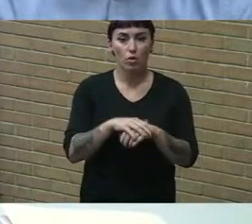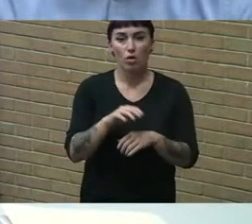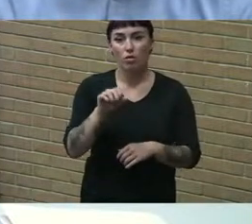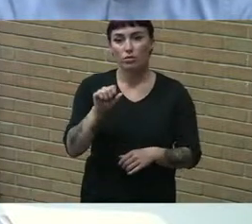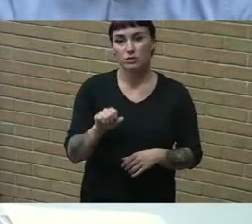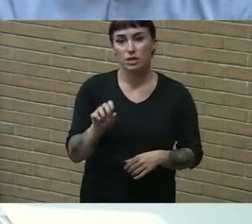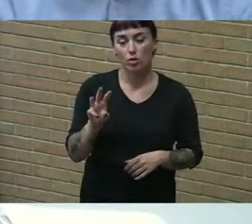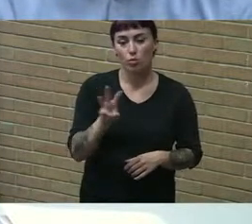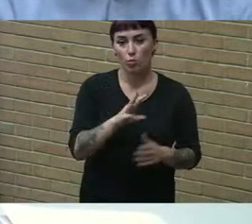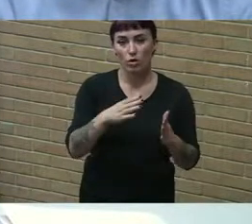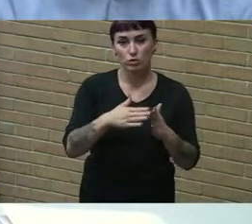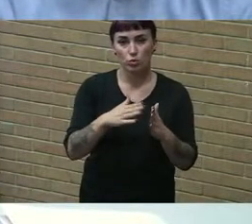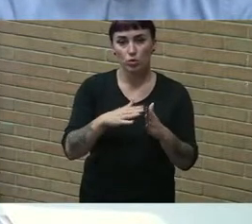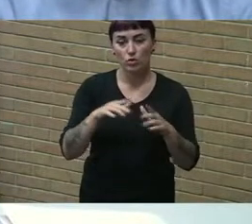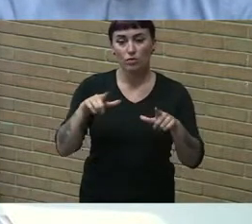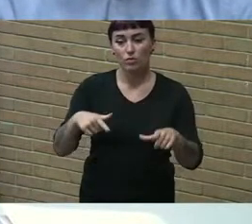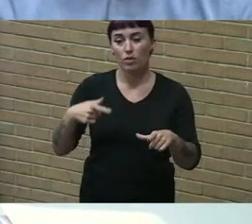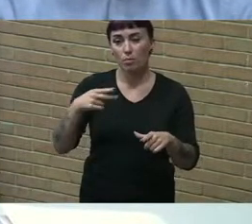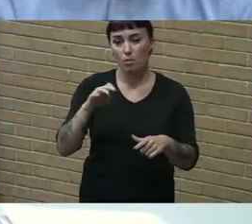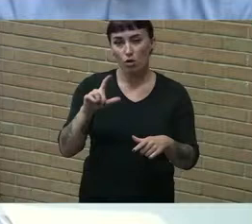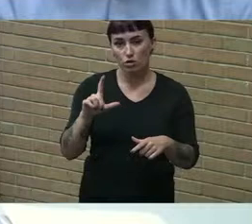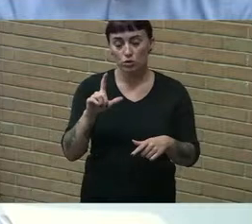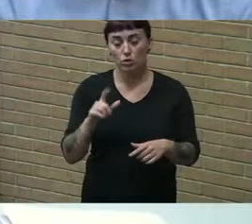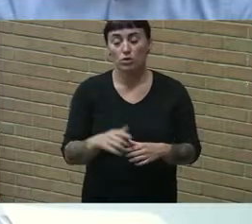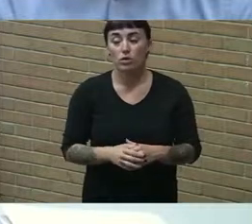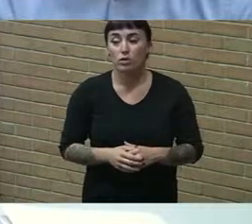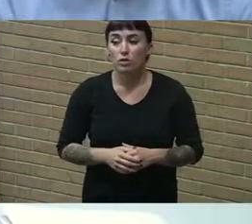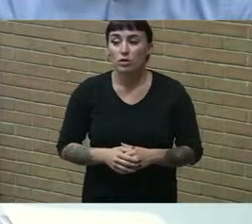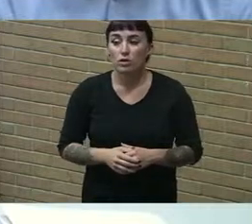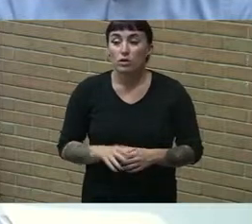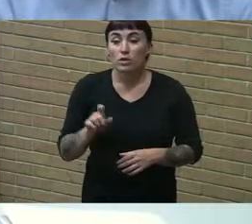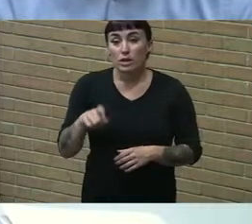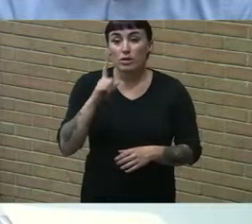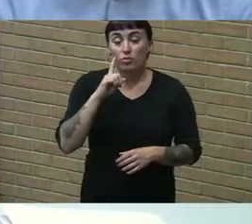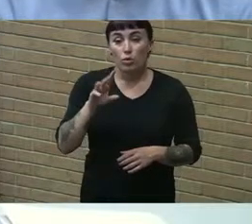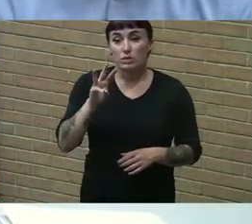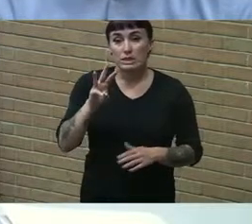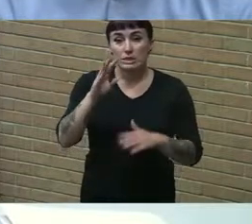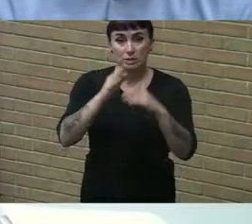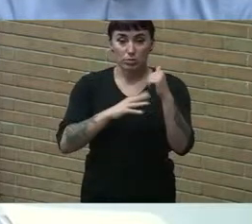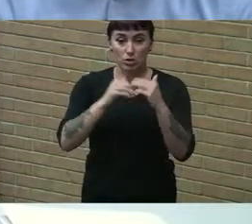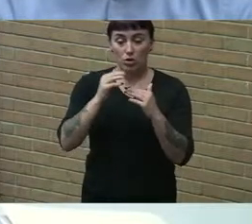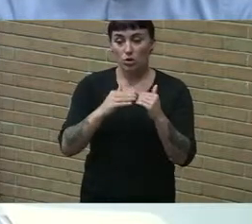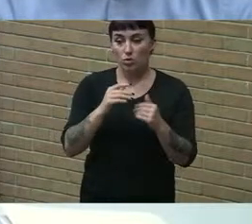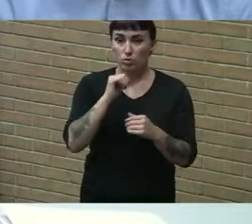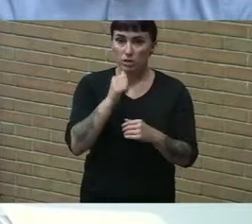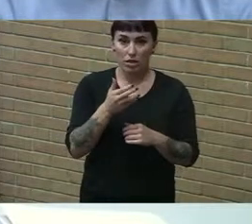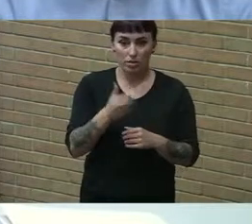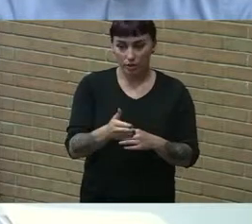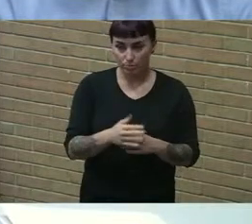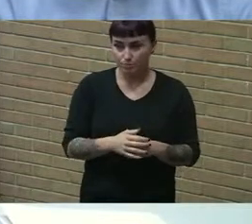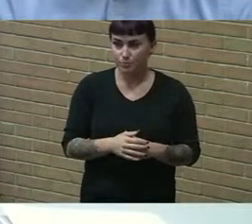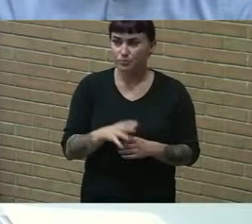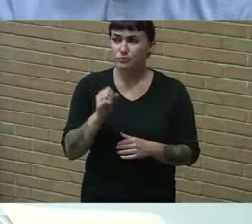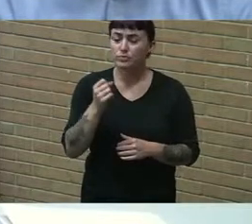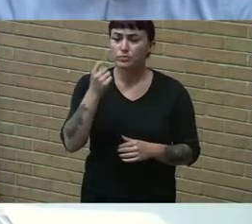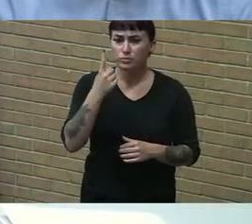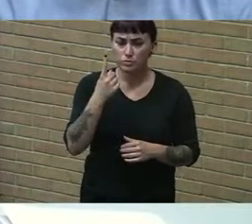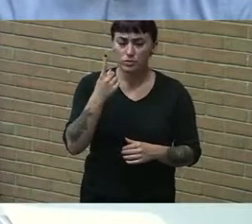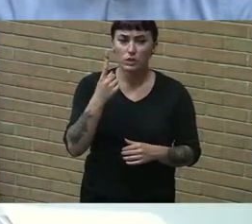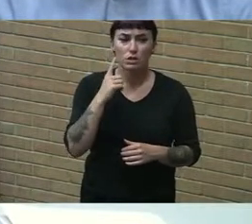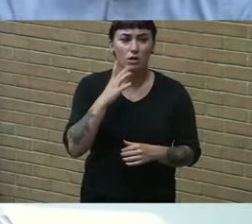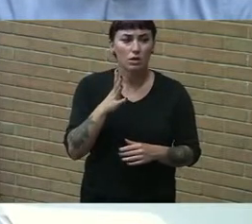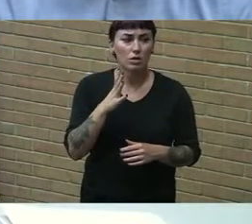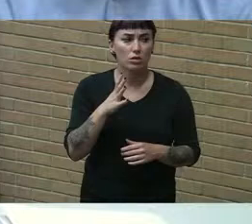corner of the parcel. As it turns out, the need for the 6 buildings was not there, so therefore